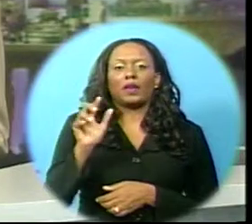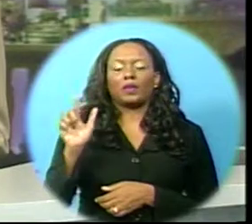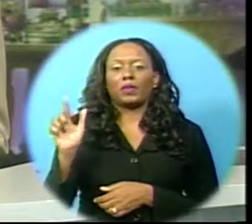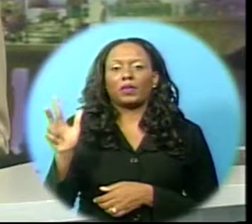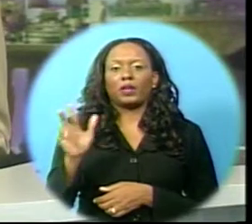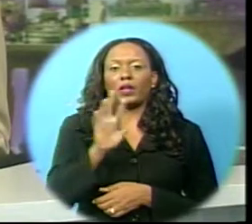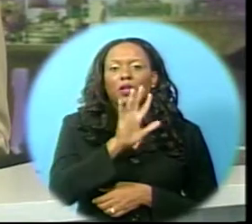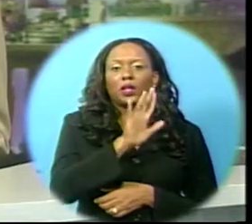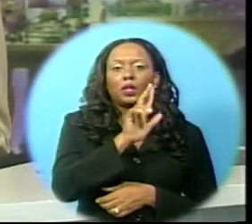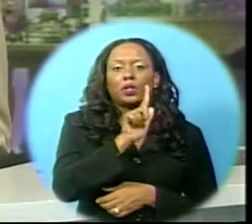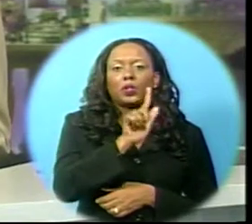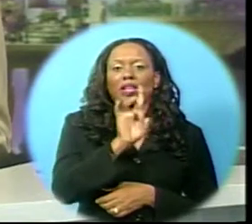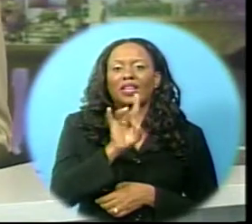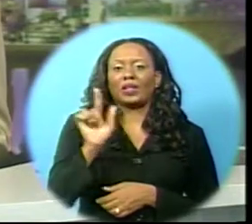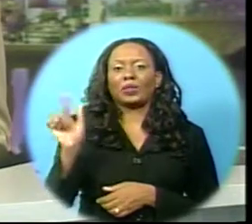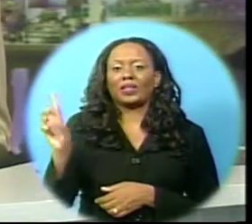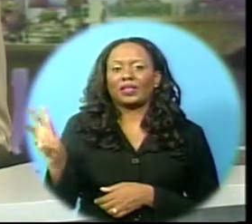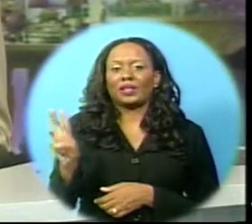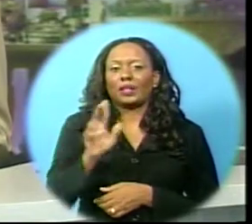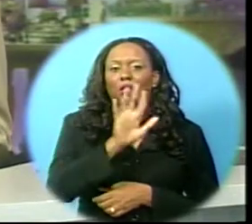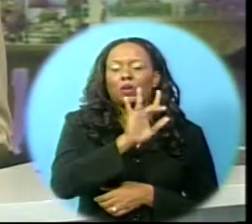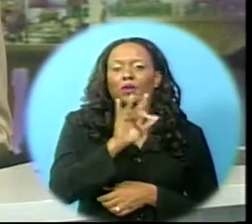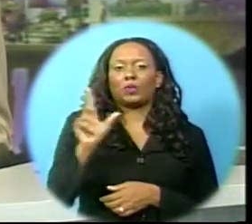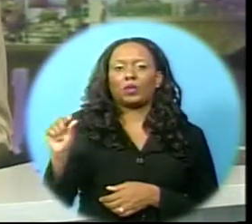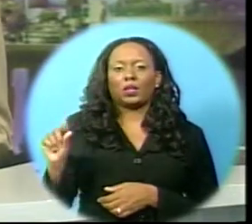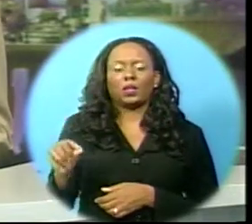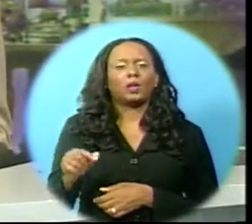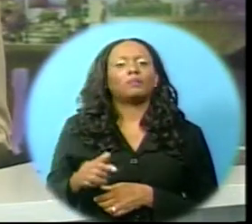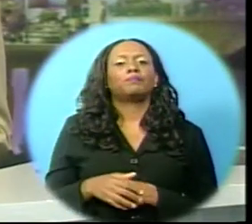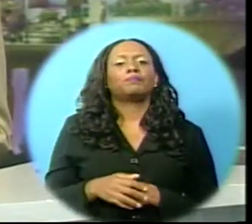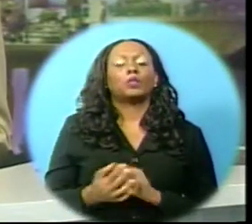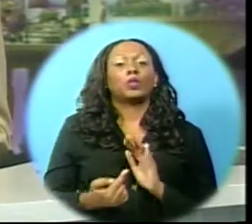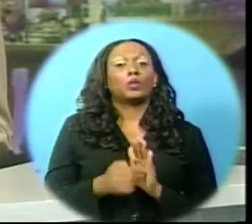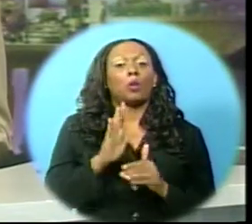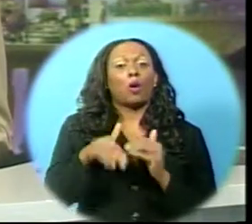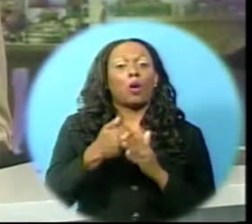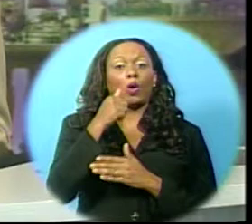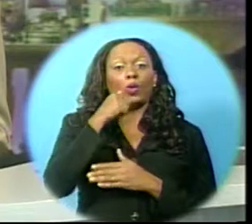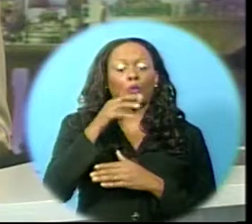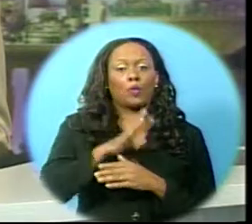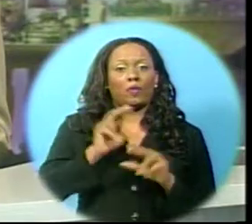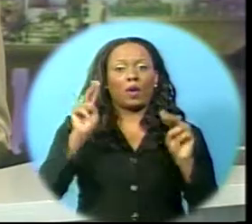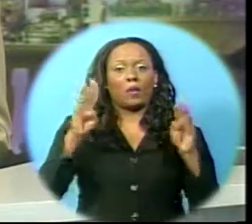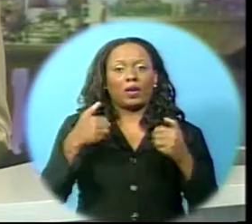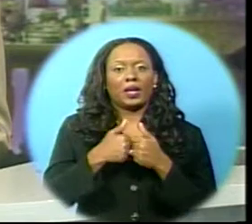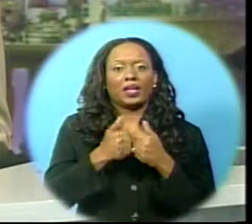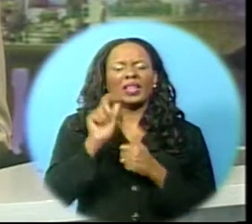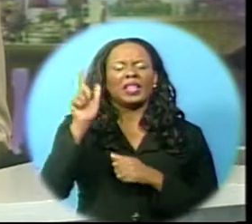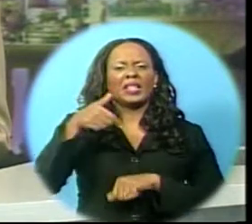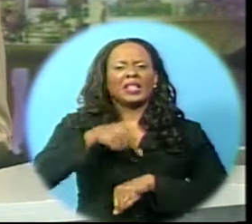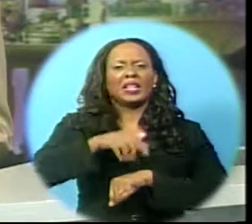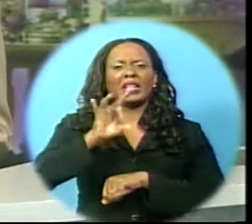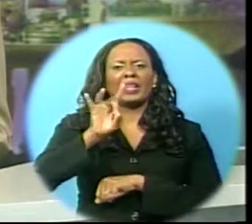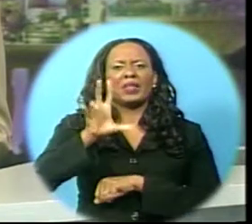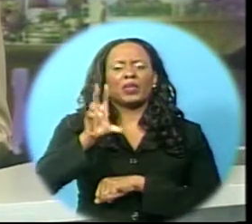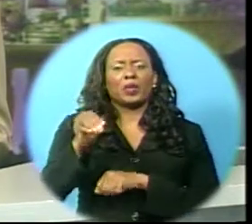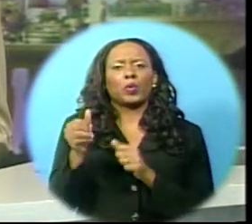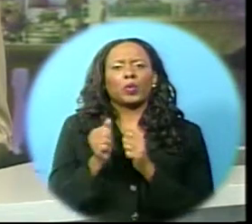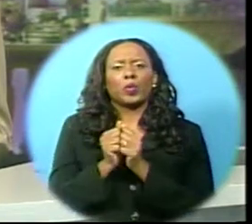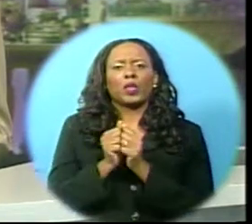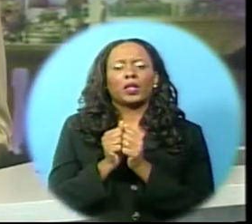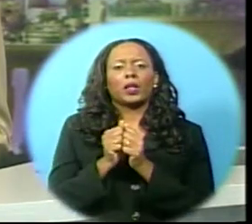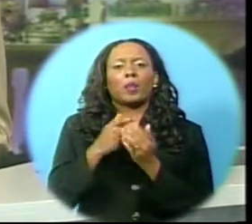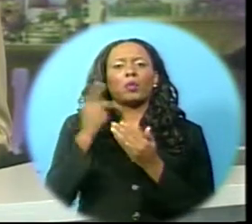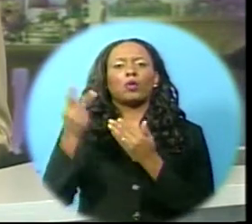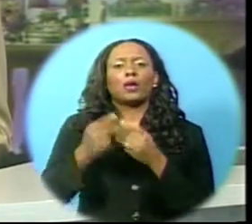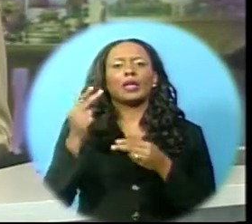28-26, 25-20. Now we'll have all the women's action from last night coming up a bit later on CBC Sports. That starts at